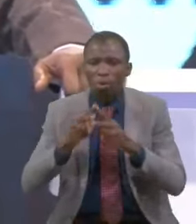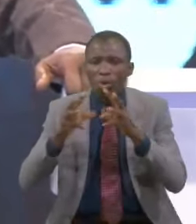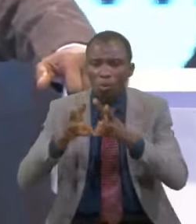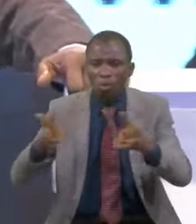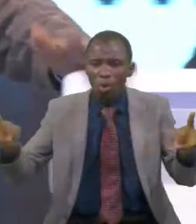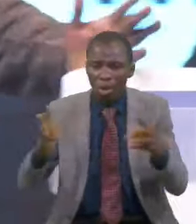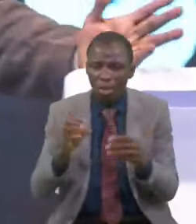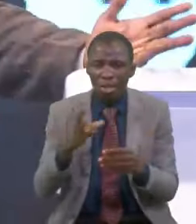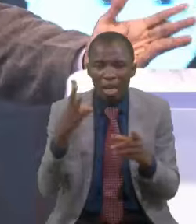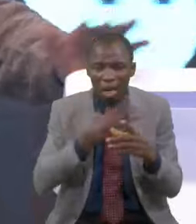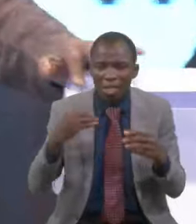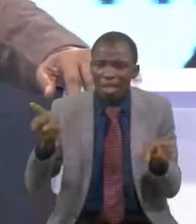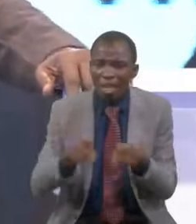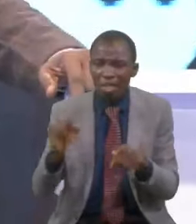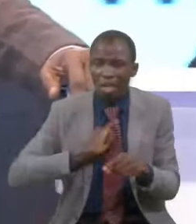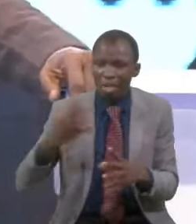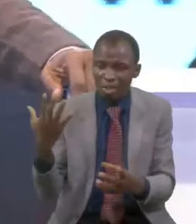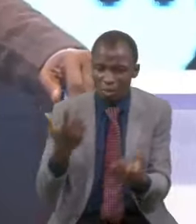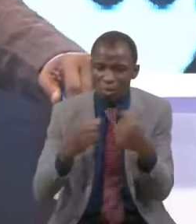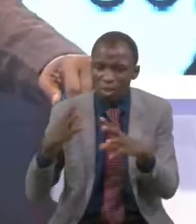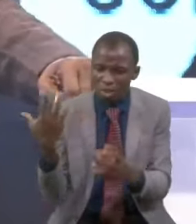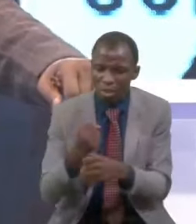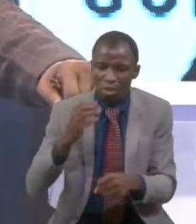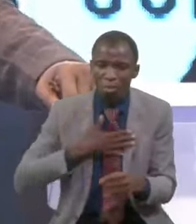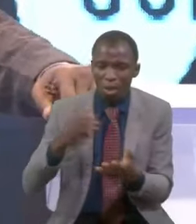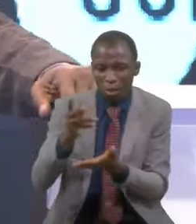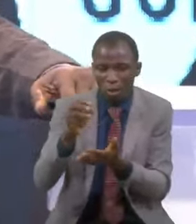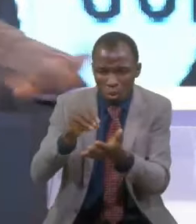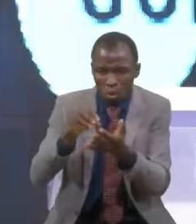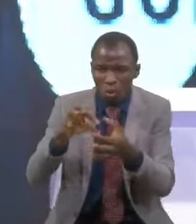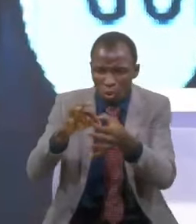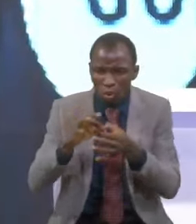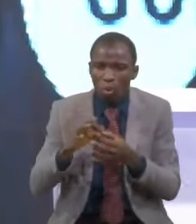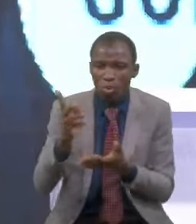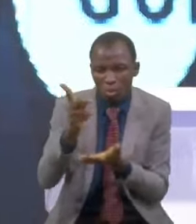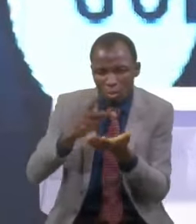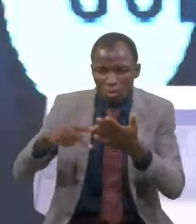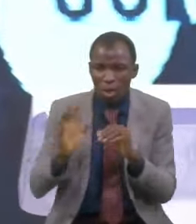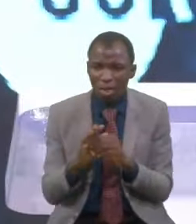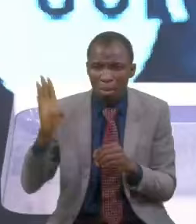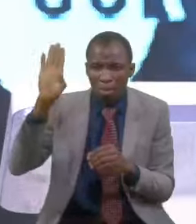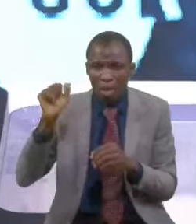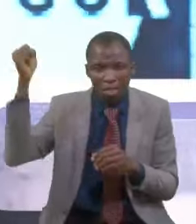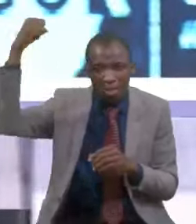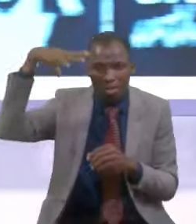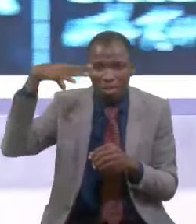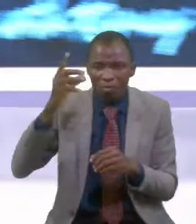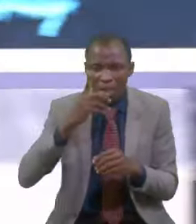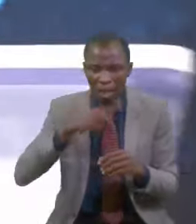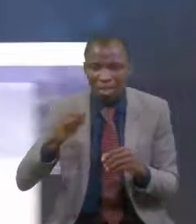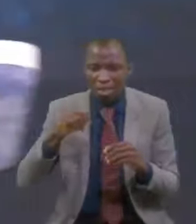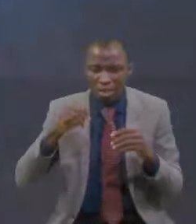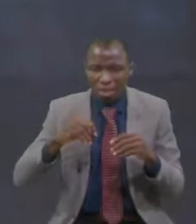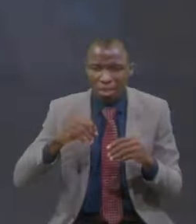come and take my own portion of grace, and the sea of grace, the ocean